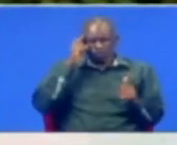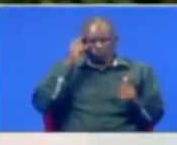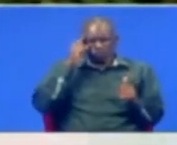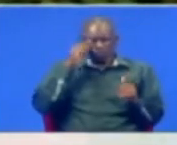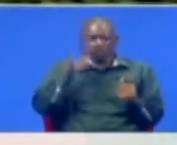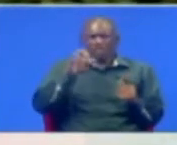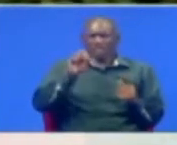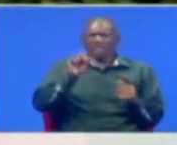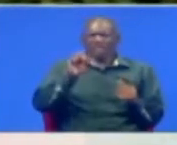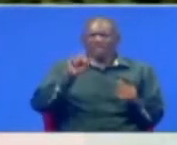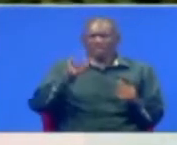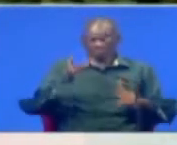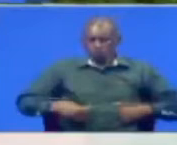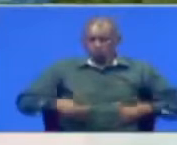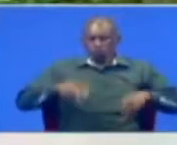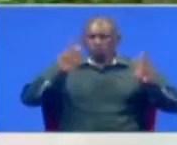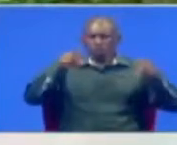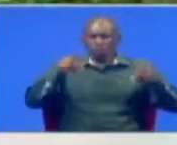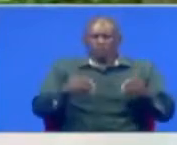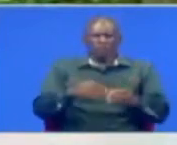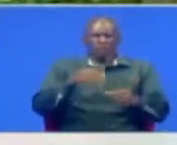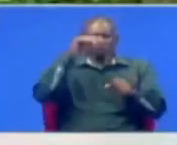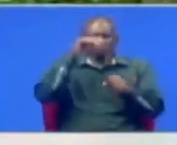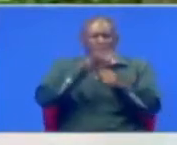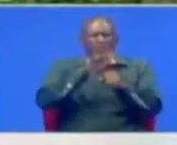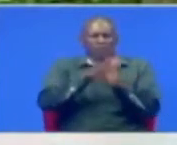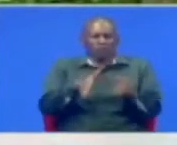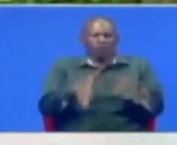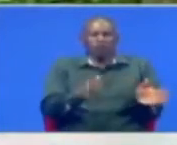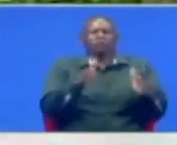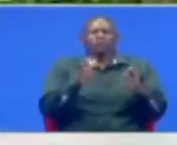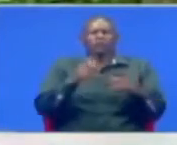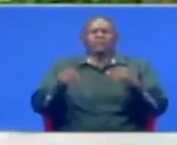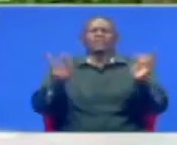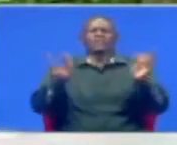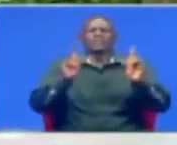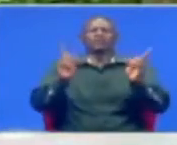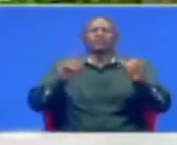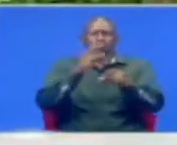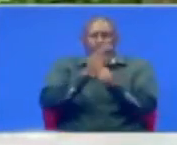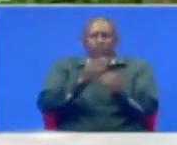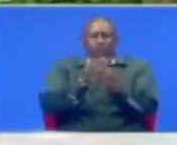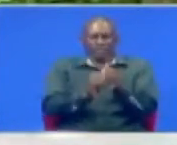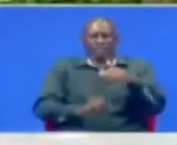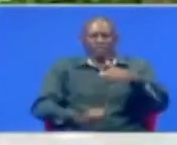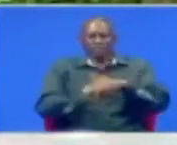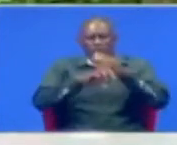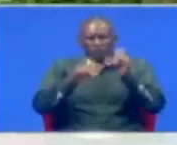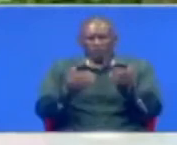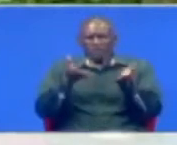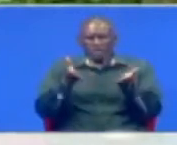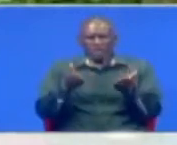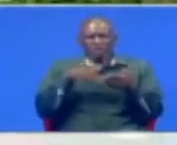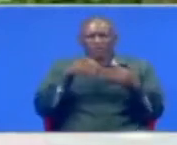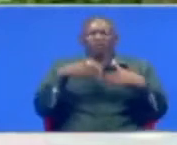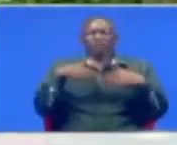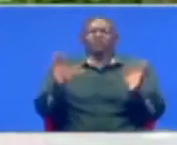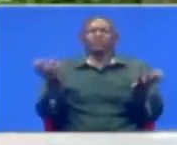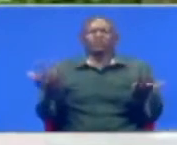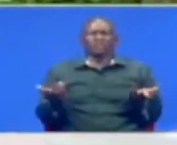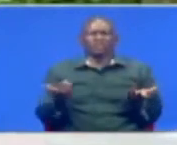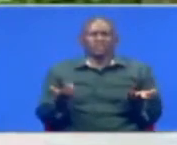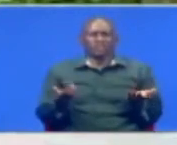women to branch out into science and technology careers. Kenya has huge strengths, that's the first thing to say, and I mean it's